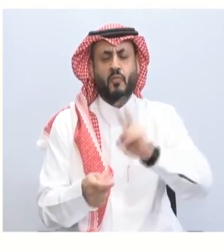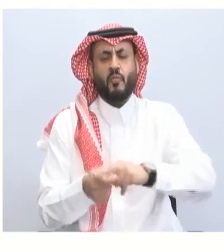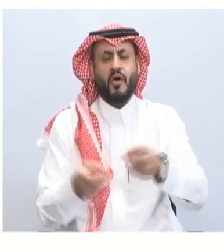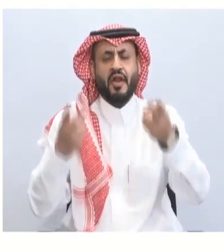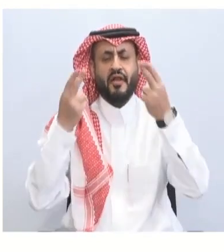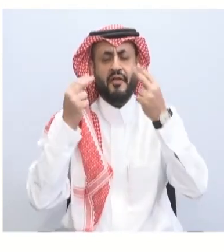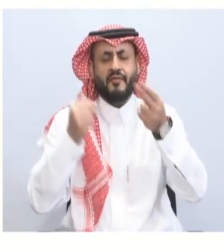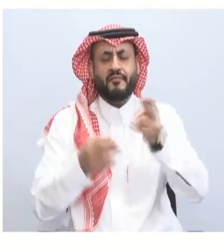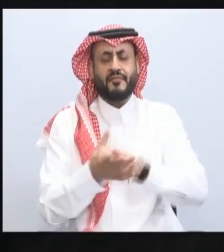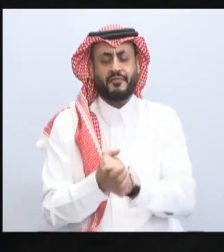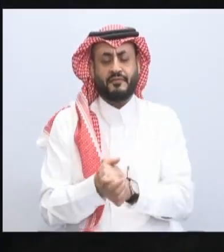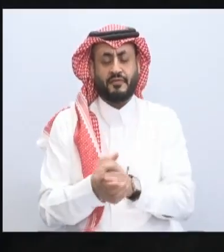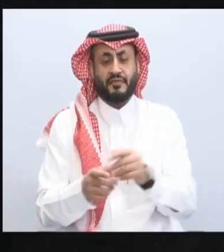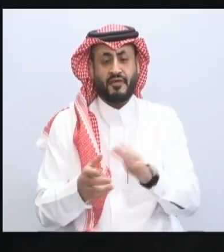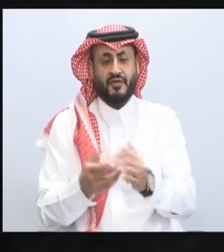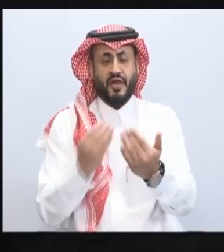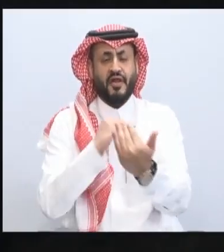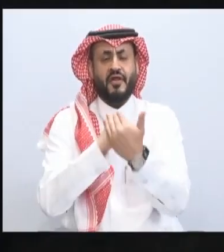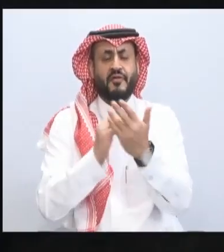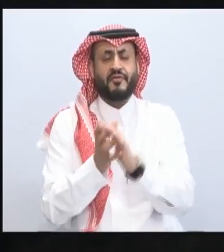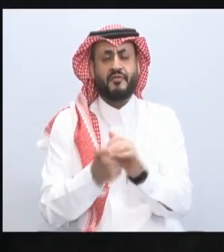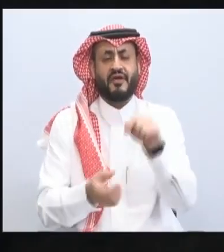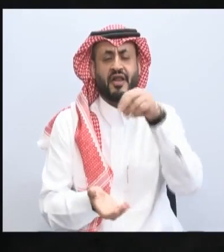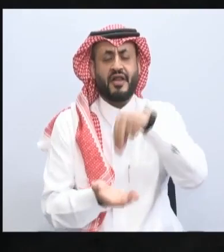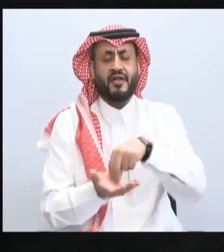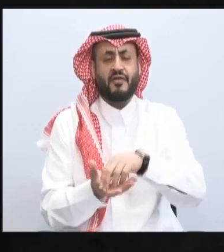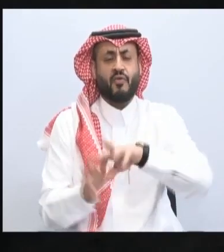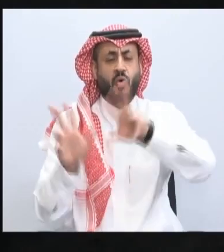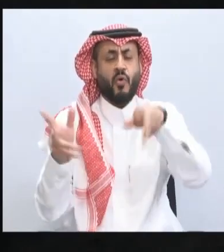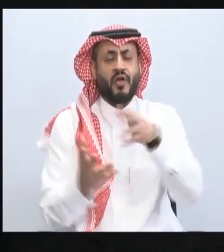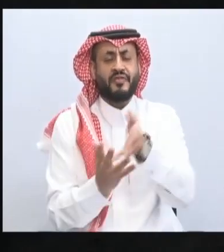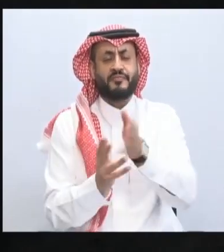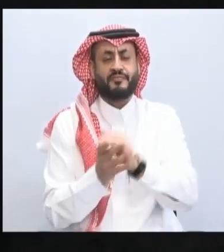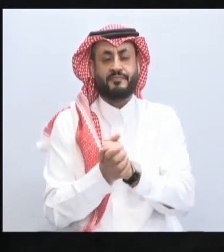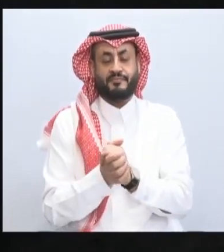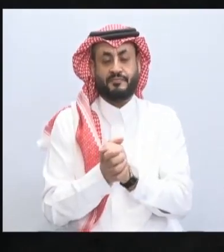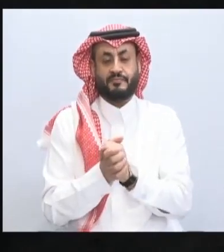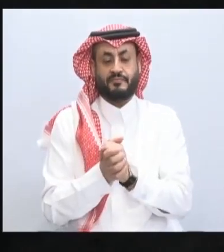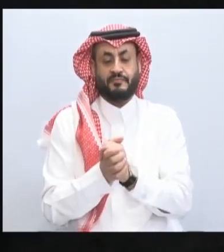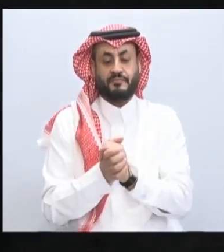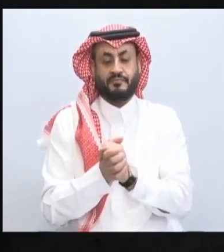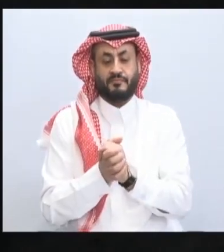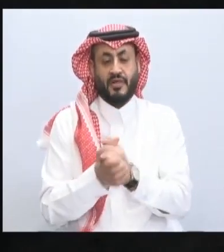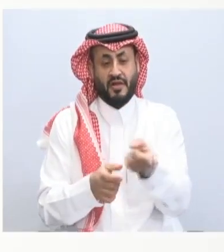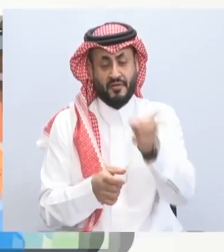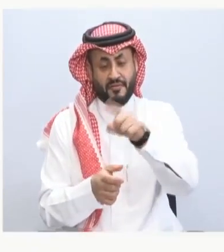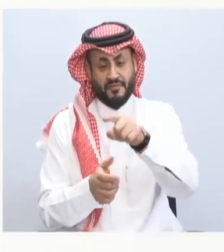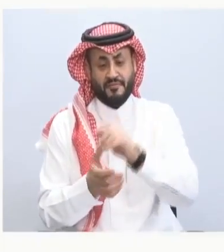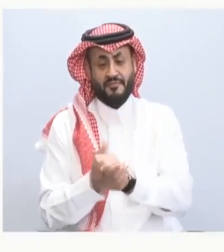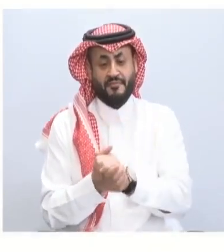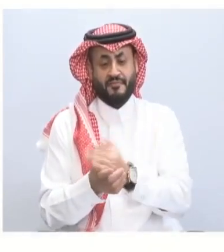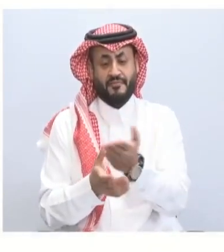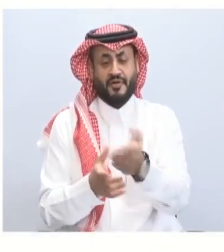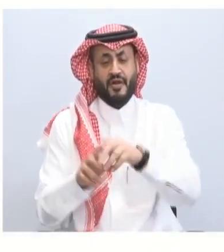the information that we have studied and applied throughout the semester. Now, we're going to complete with